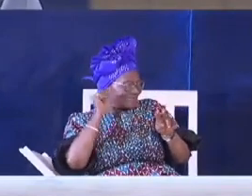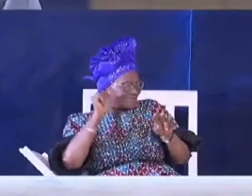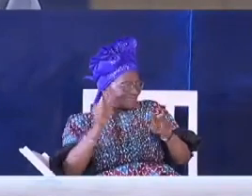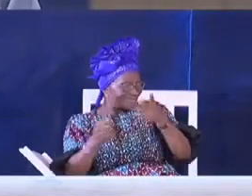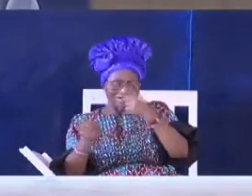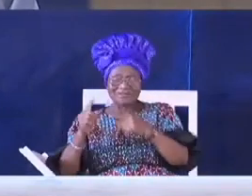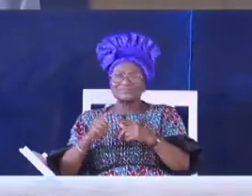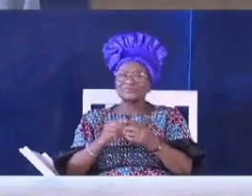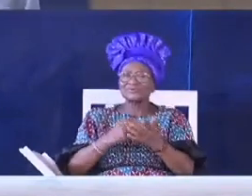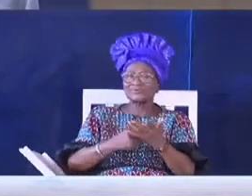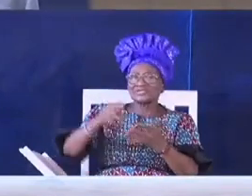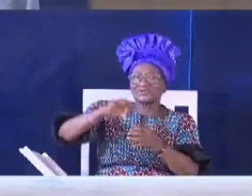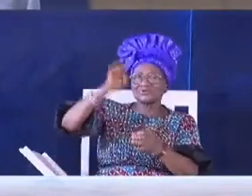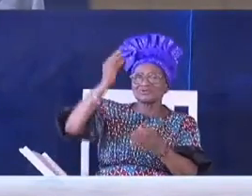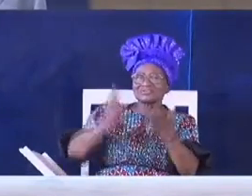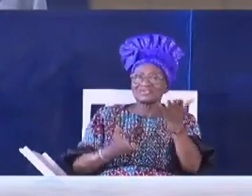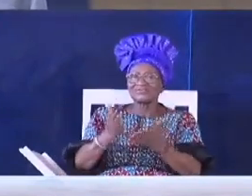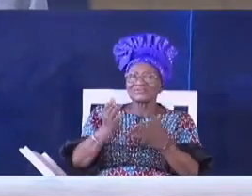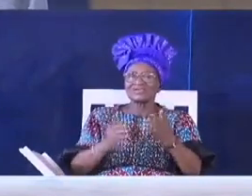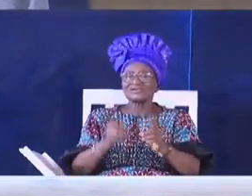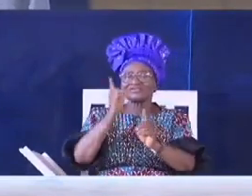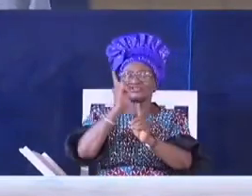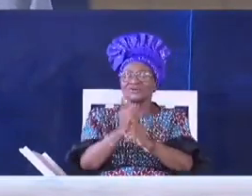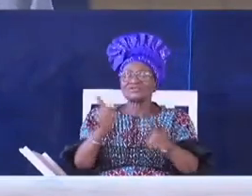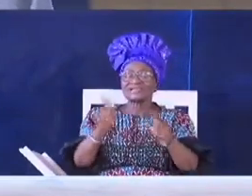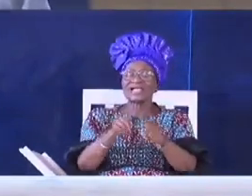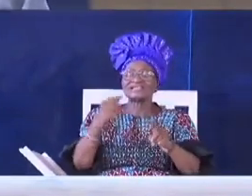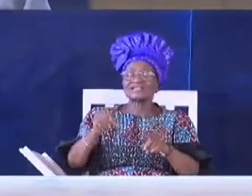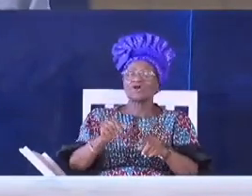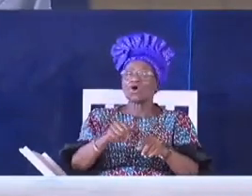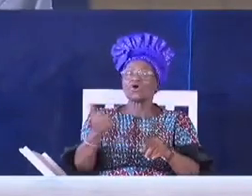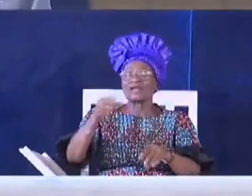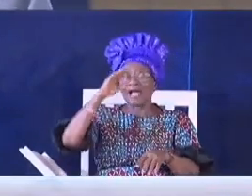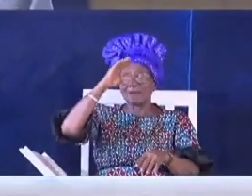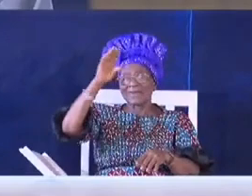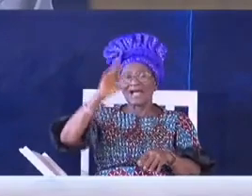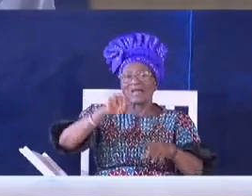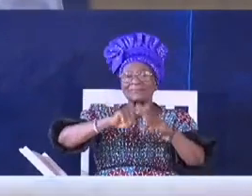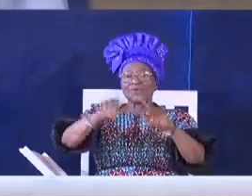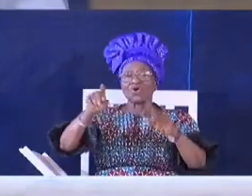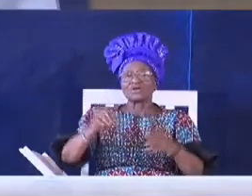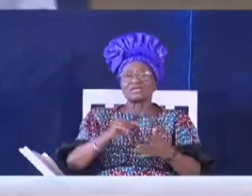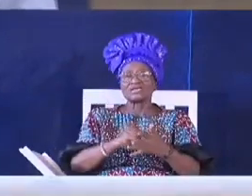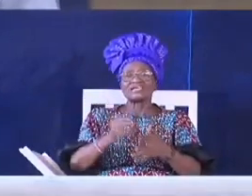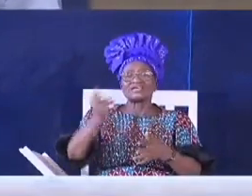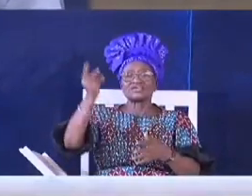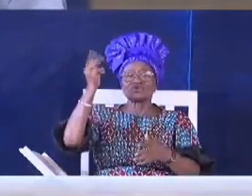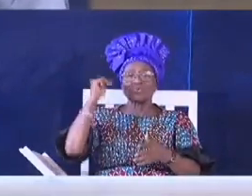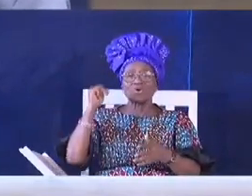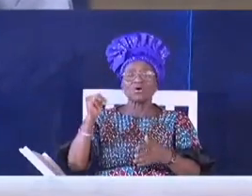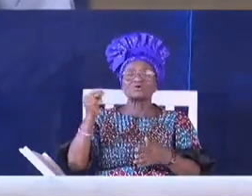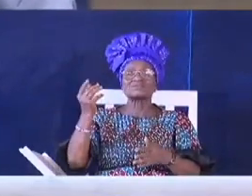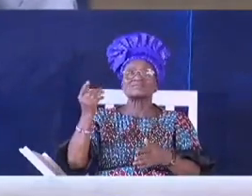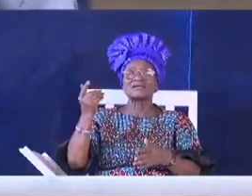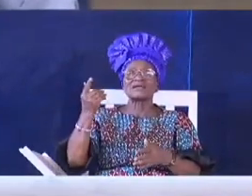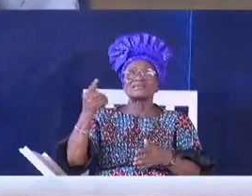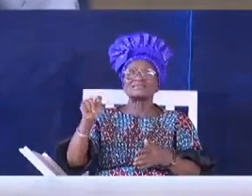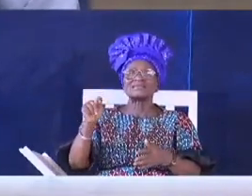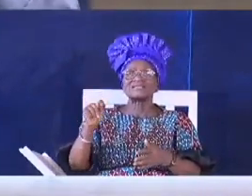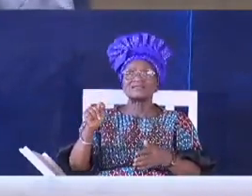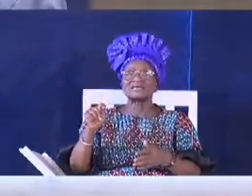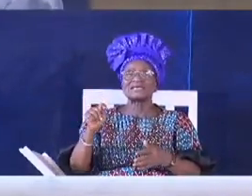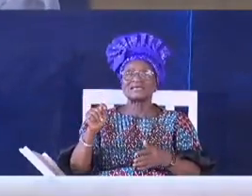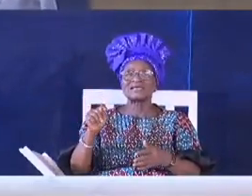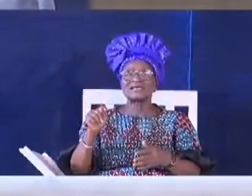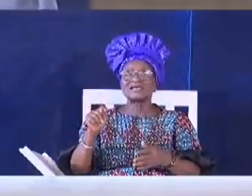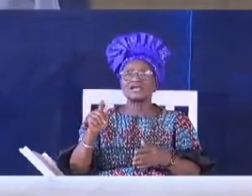Ghost service just like the other man. But it was the growth that was the